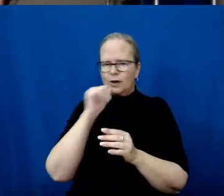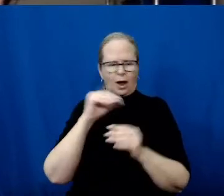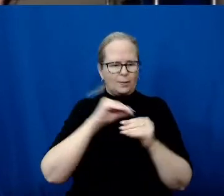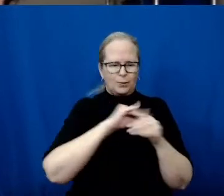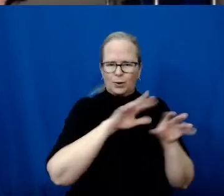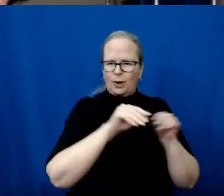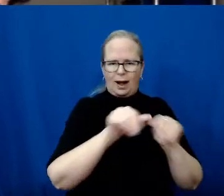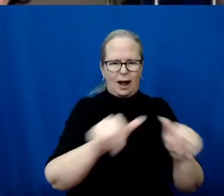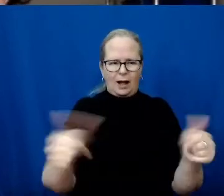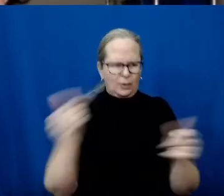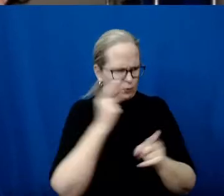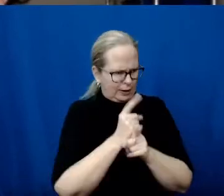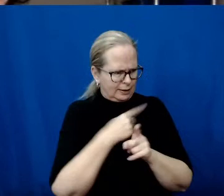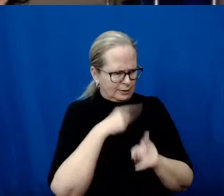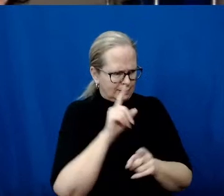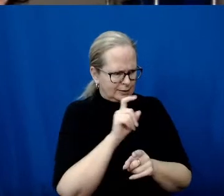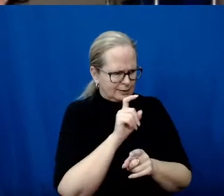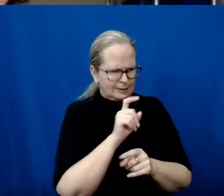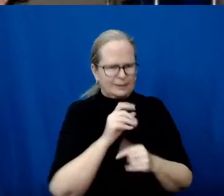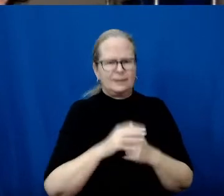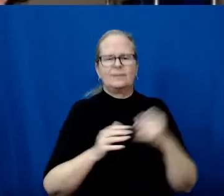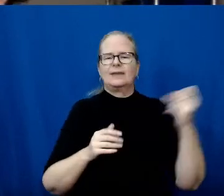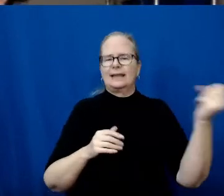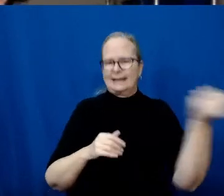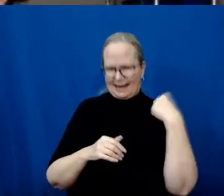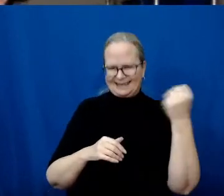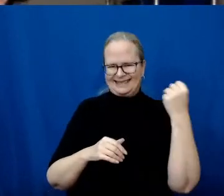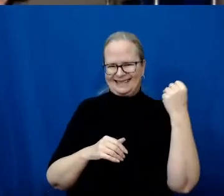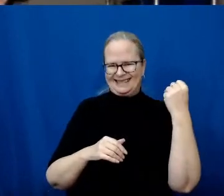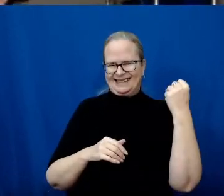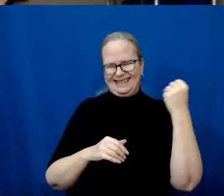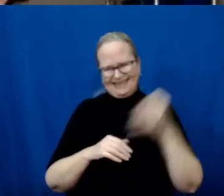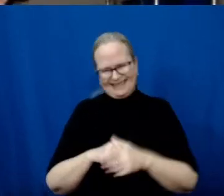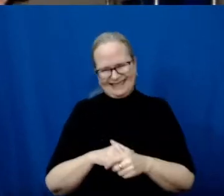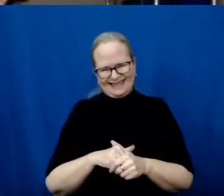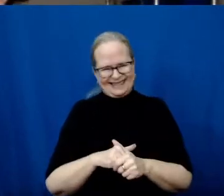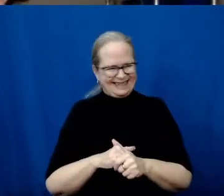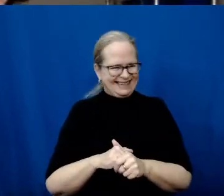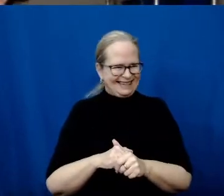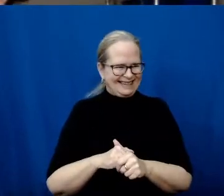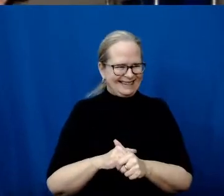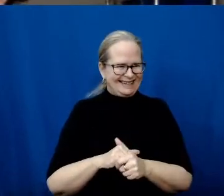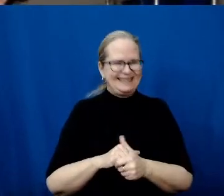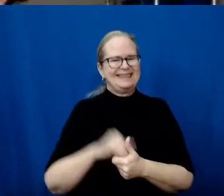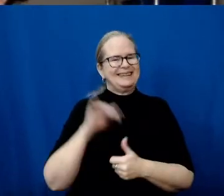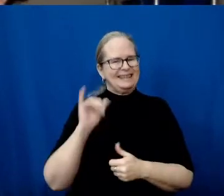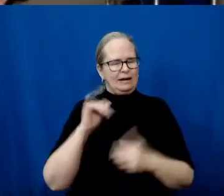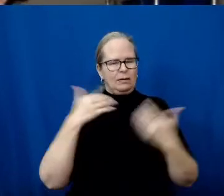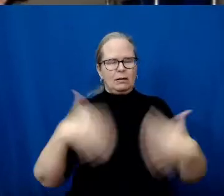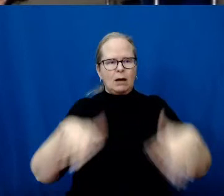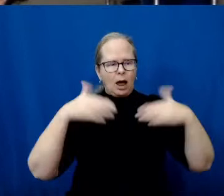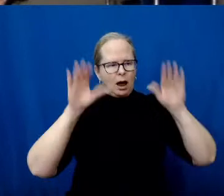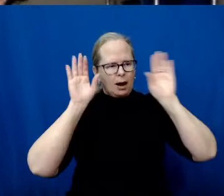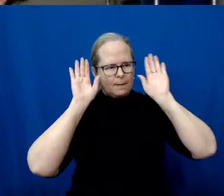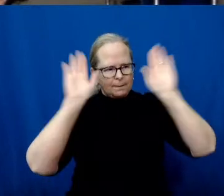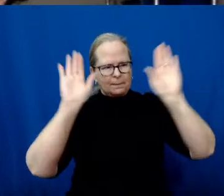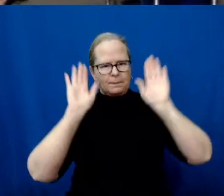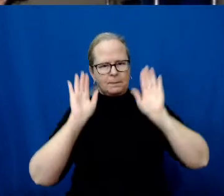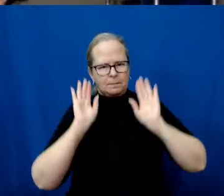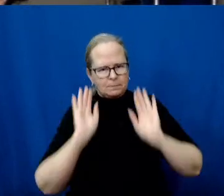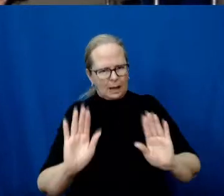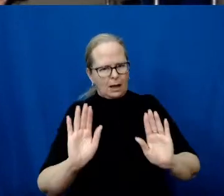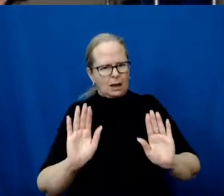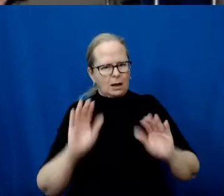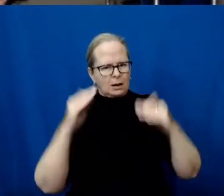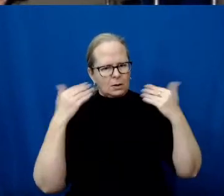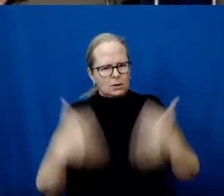Yes. Which we're very proud of it. Is absolutely amazing. And I know information that everybody at home